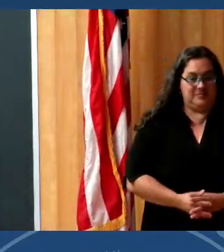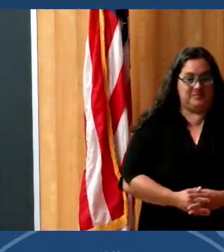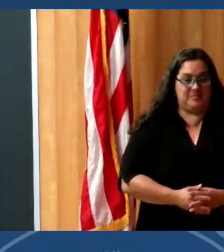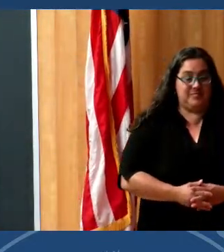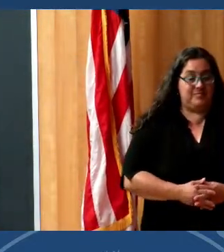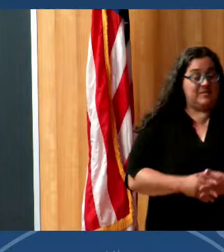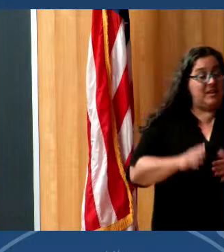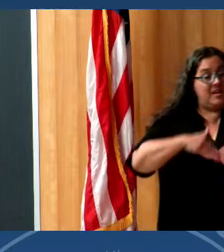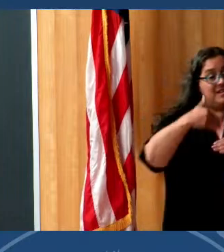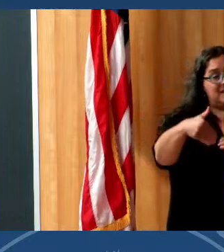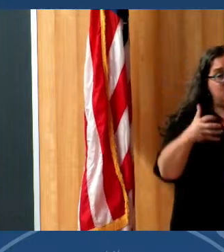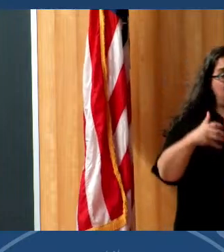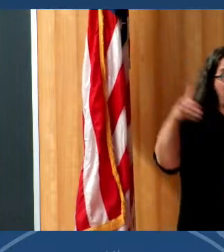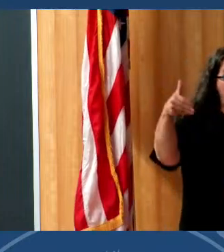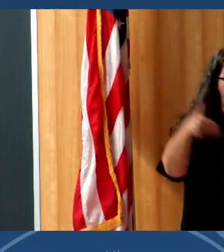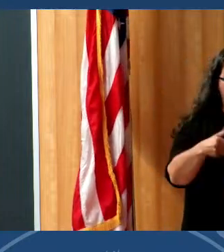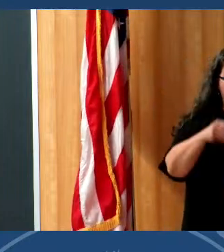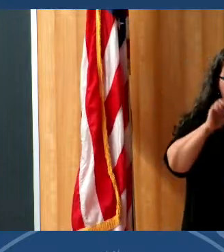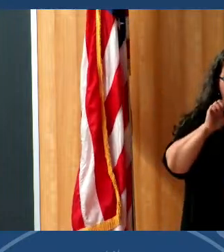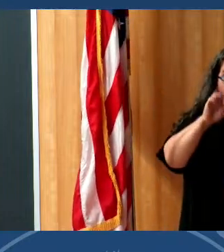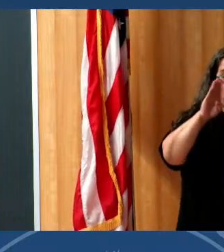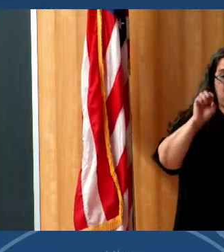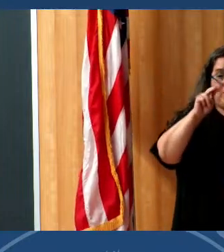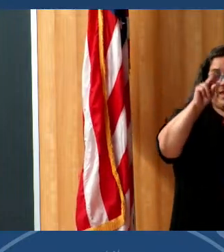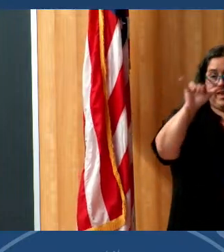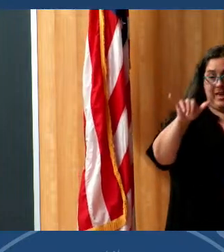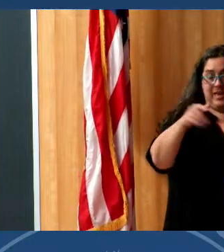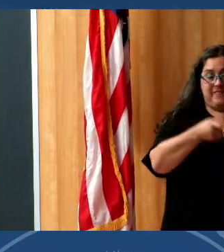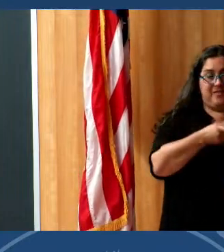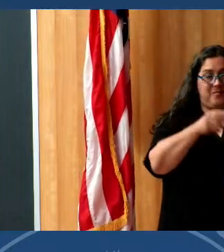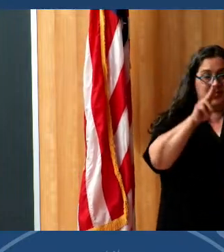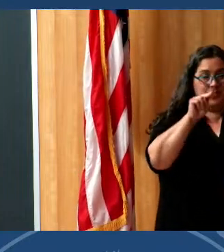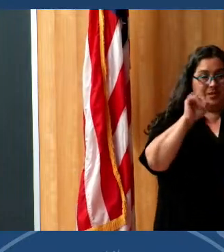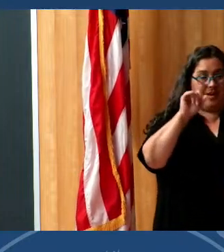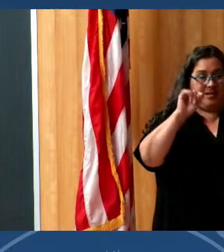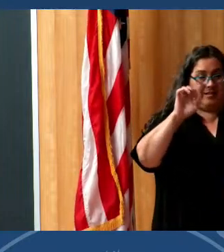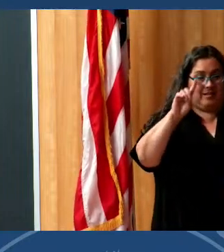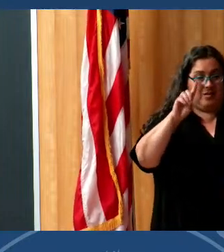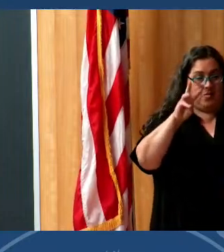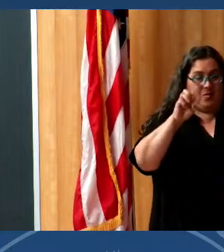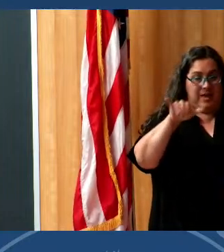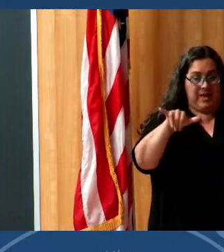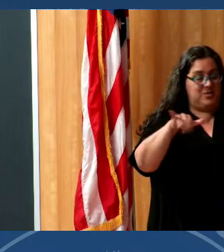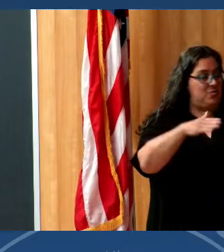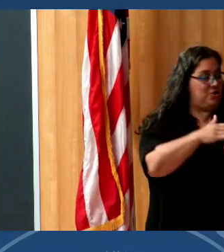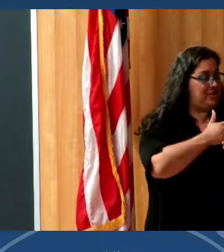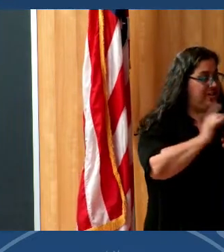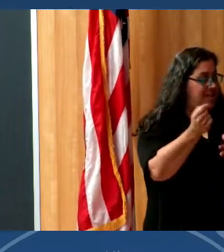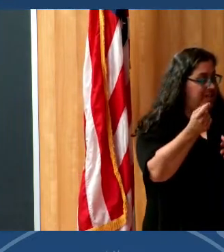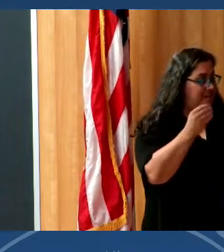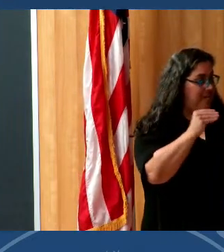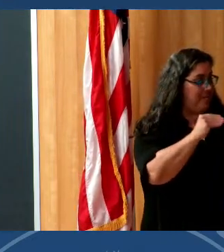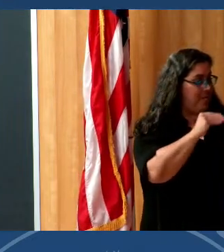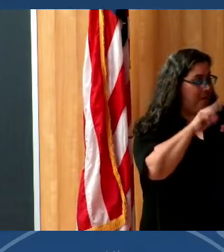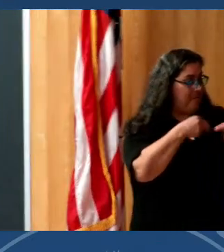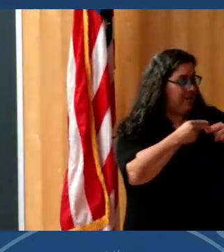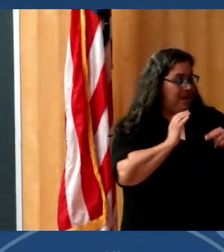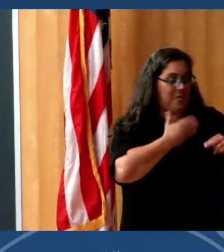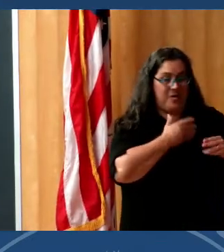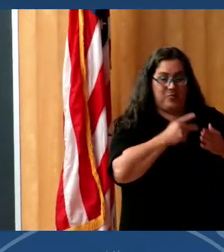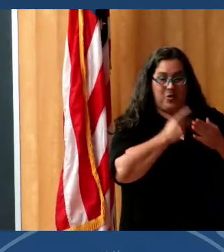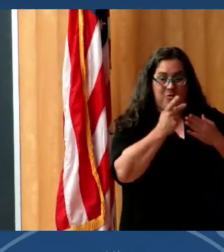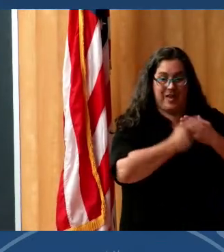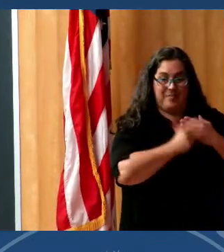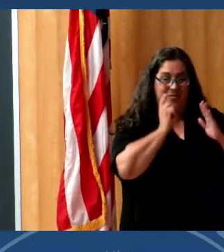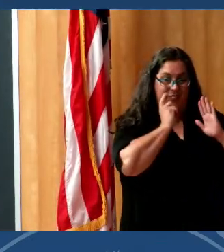Next, I'd like to welcome Ebony from United Way to the stage to share a little bit more about our program and